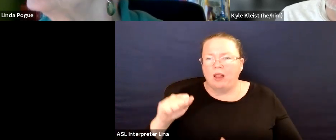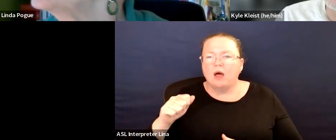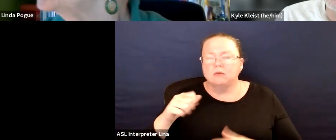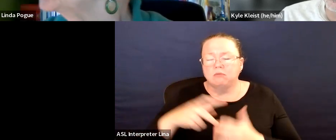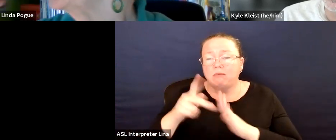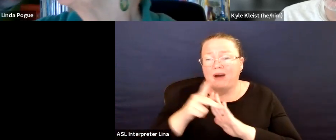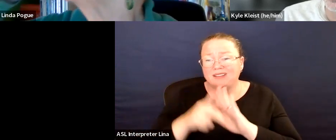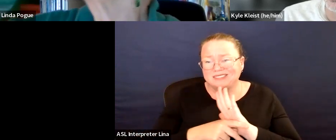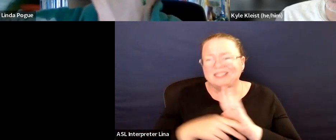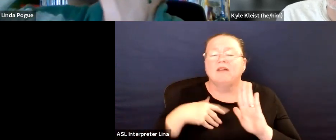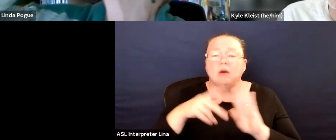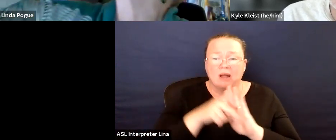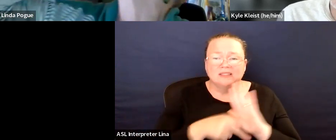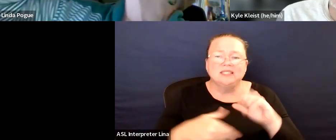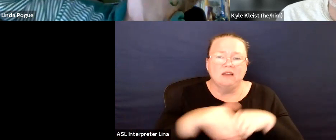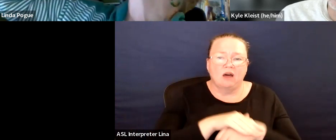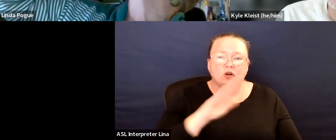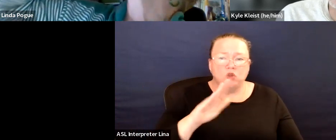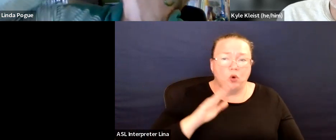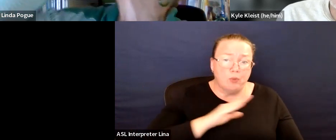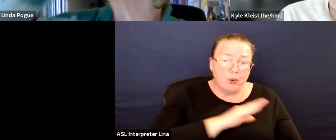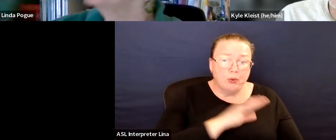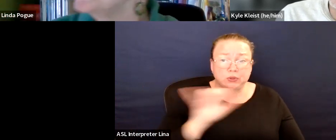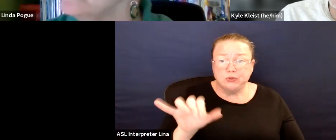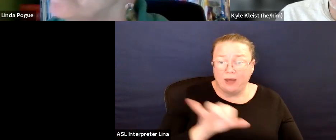have policies that cover your board as well.